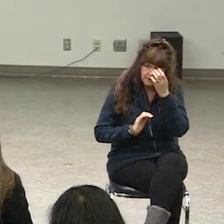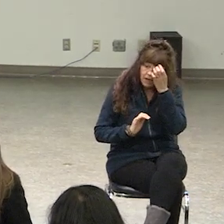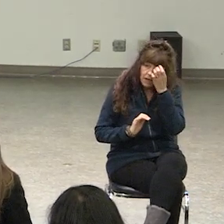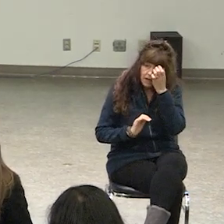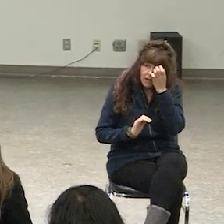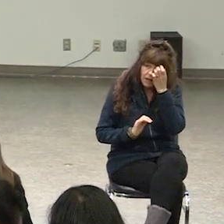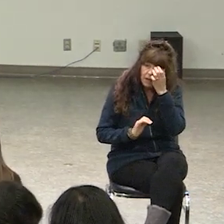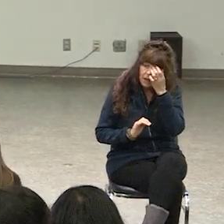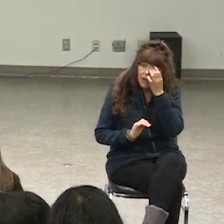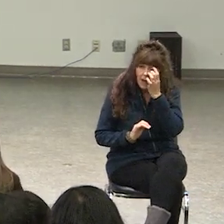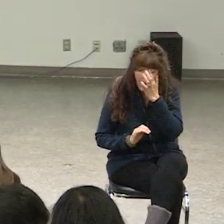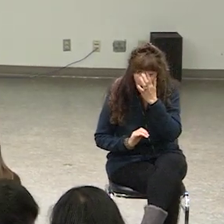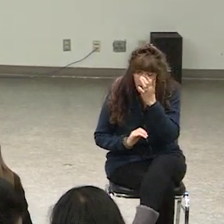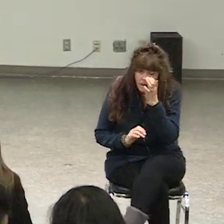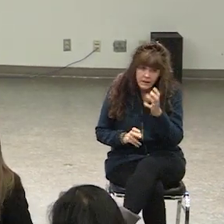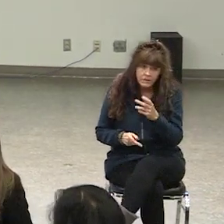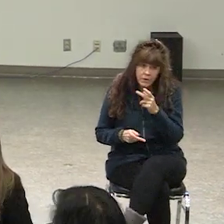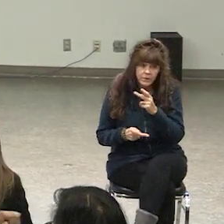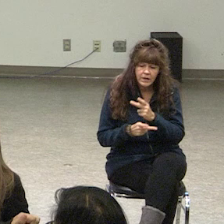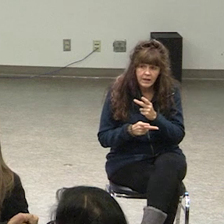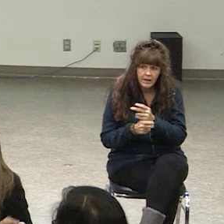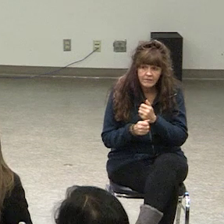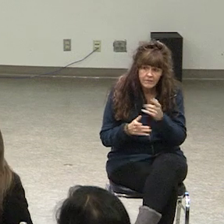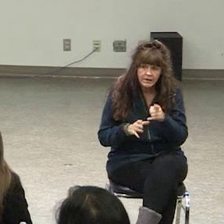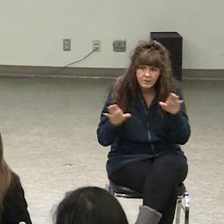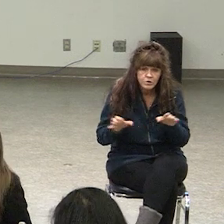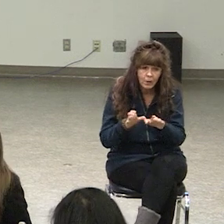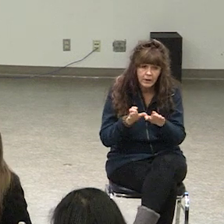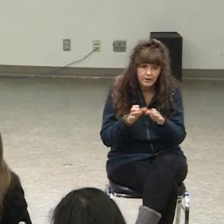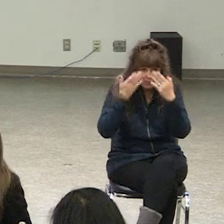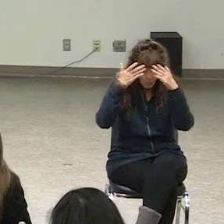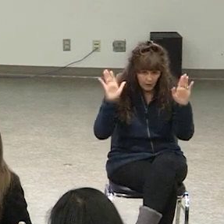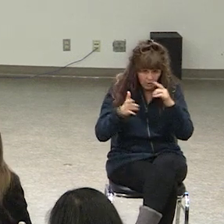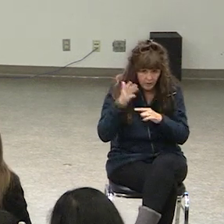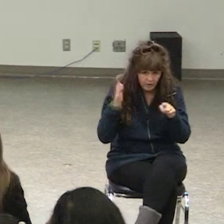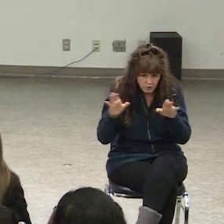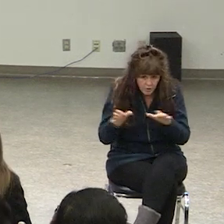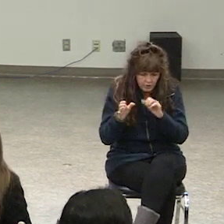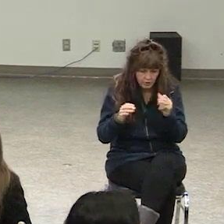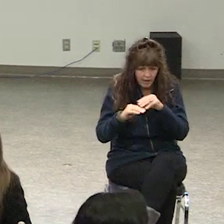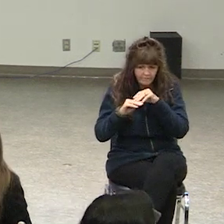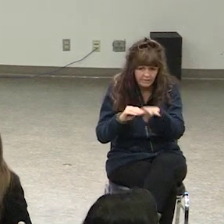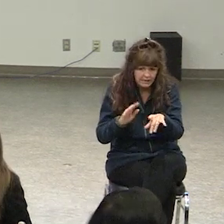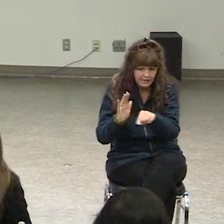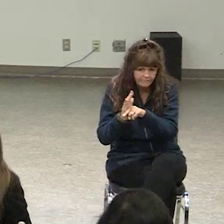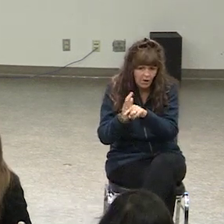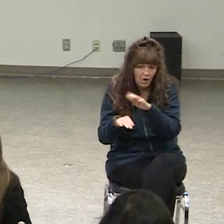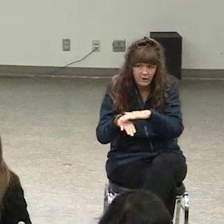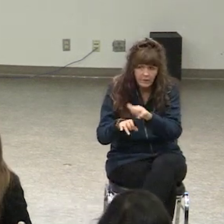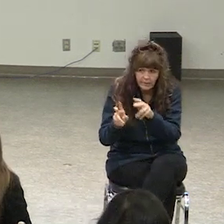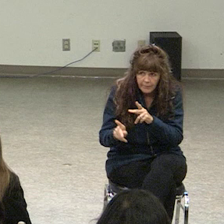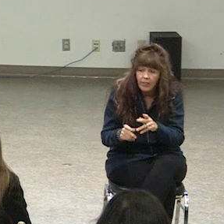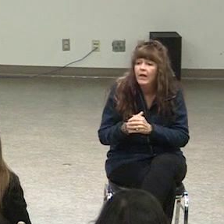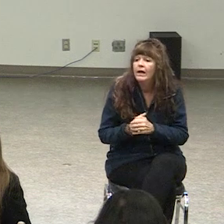people are all here to learn, so that we need to, if someone is, knowledge is not where we want it to be, just assume that